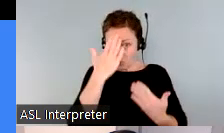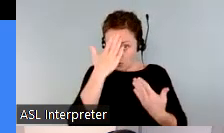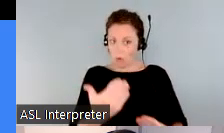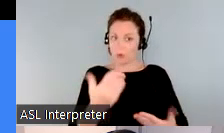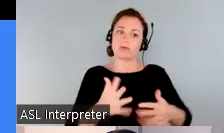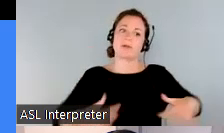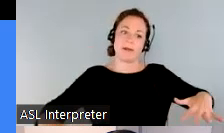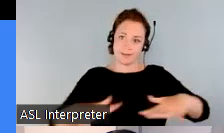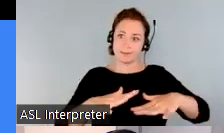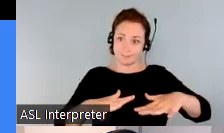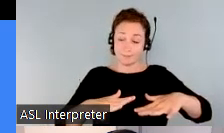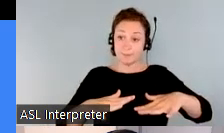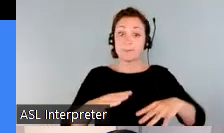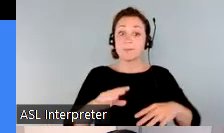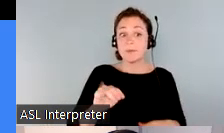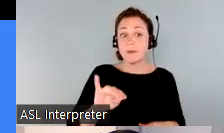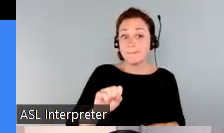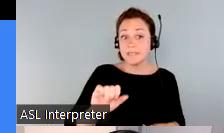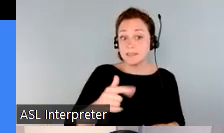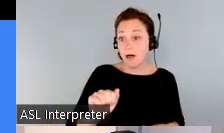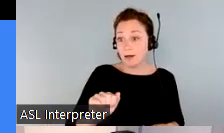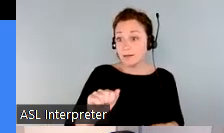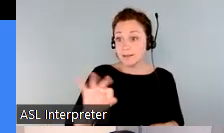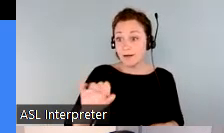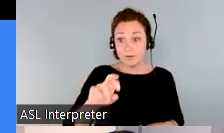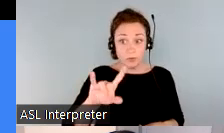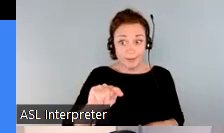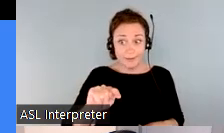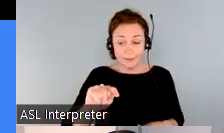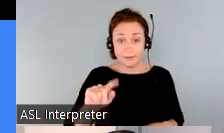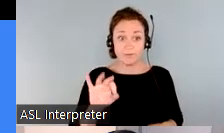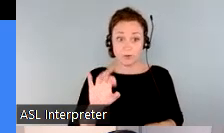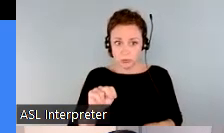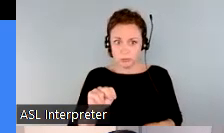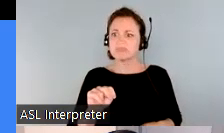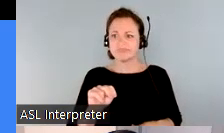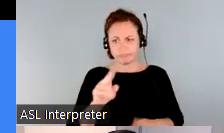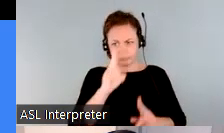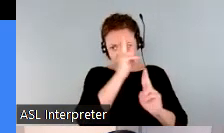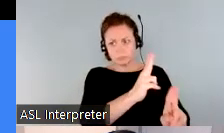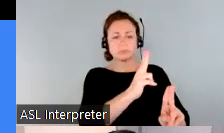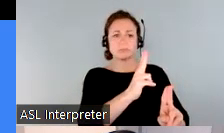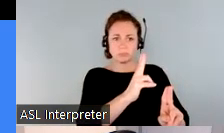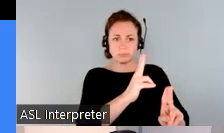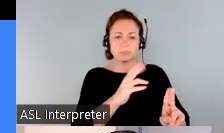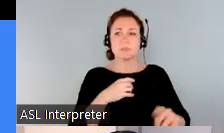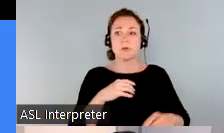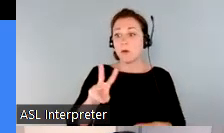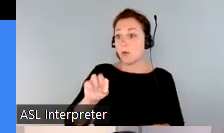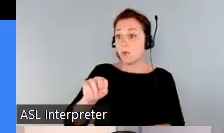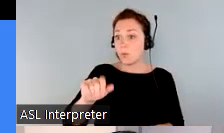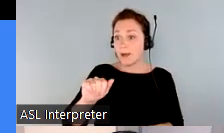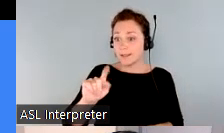land, the Mississaugas of the Credit First Nation. We acknowledge the historical relationship between the Wendat and